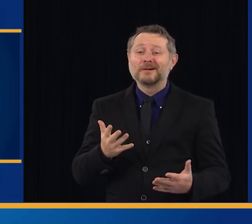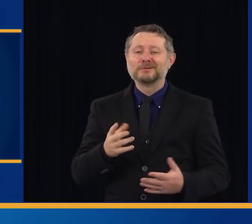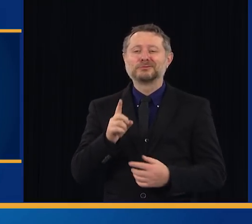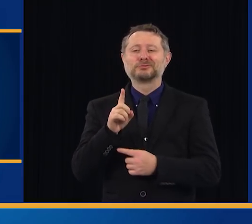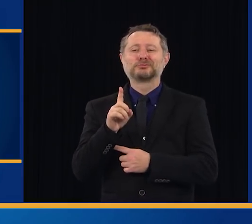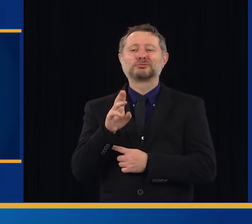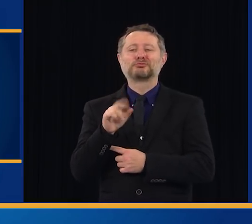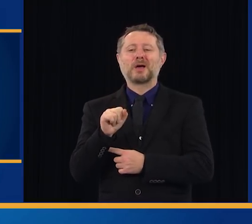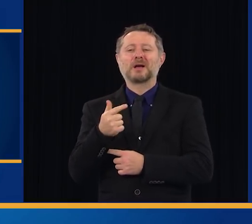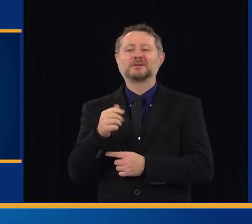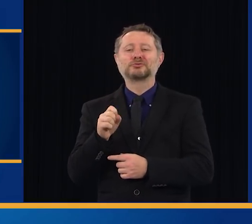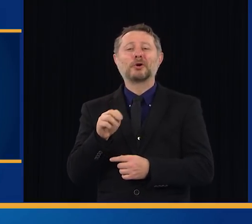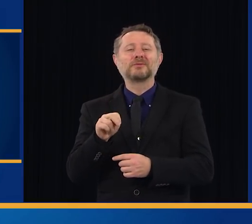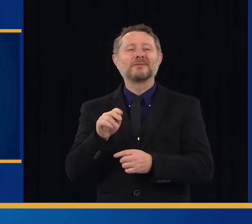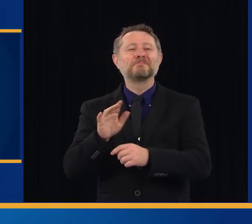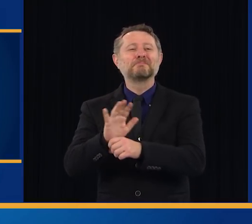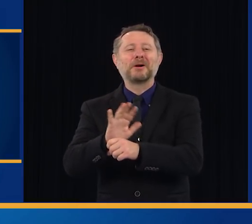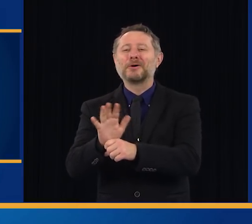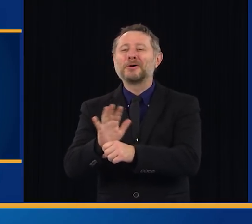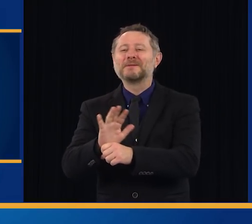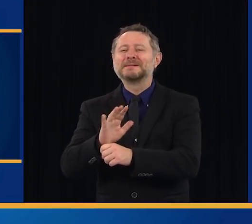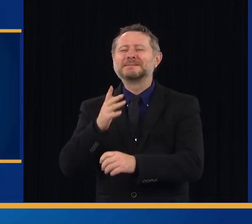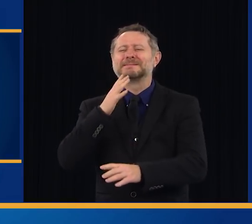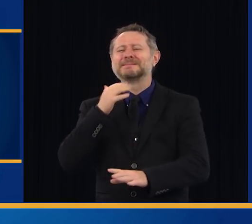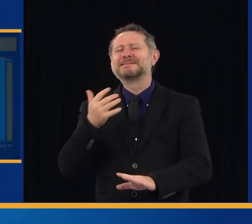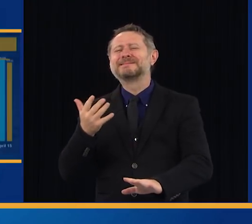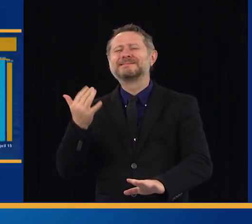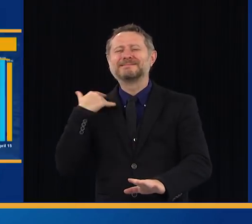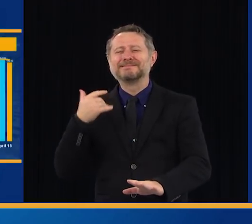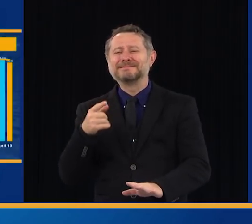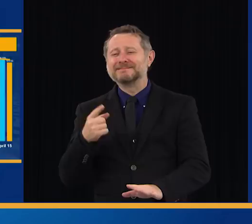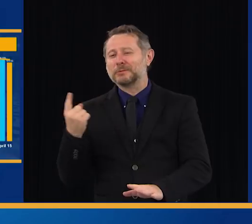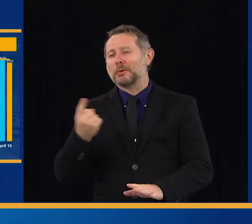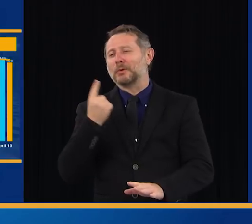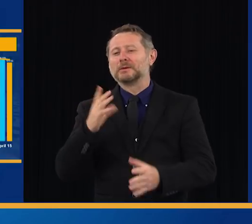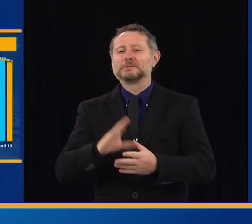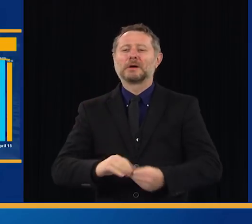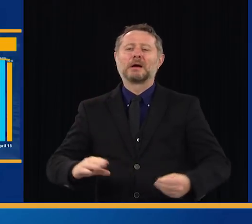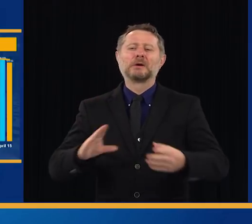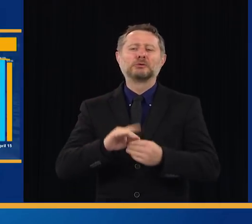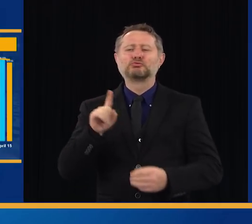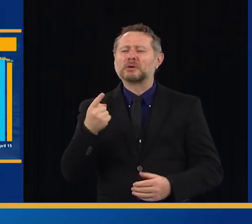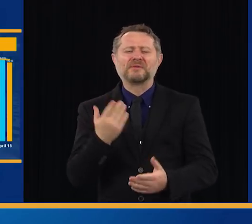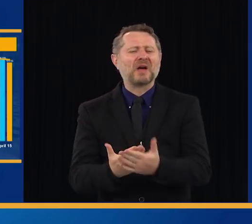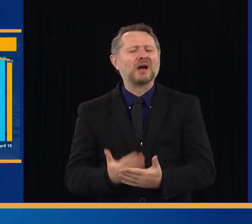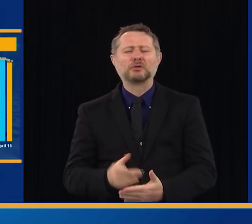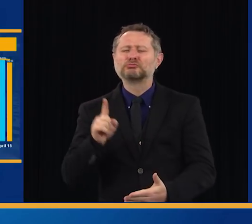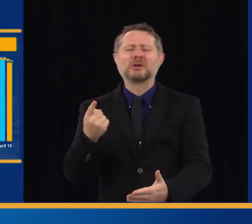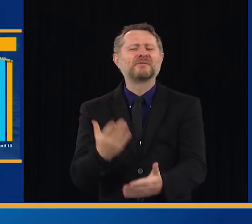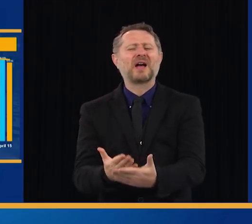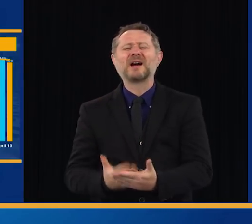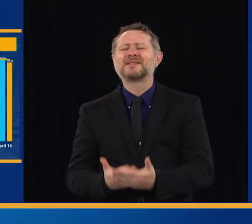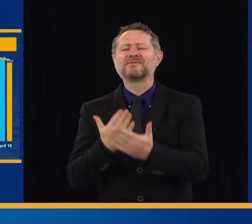Joe Friday, just the facts, just the facts. Here are just the facts. Hospitalization rate